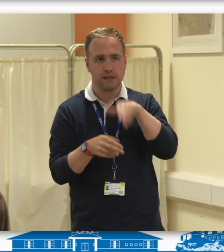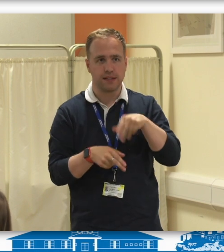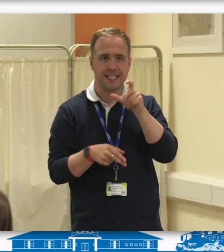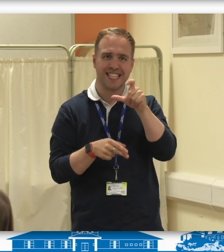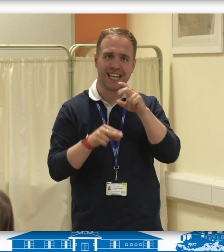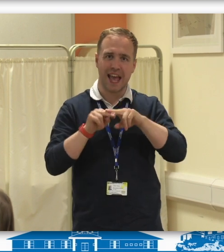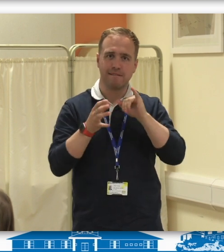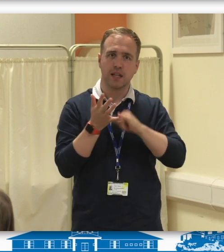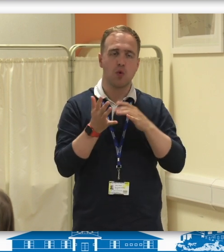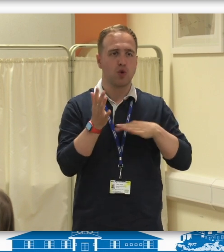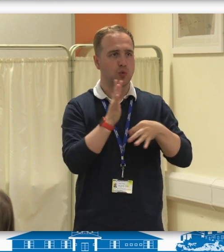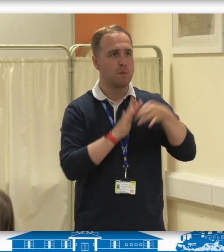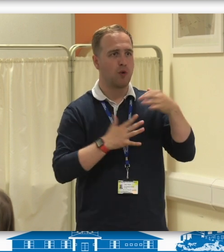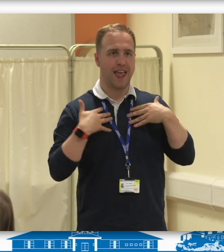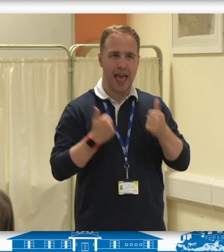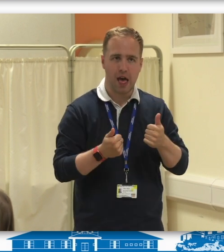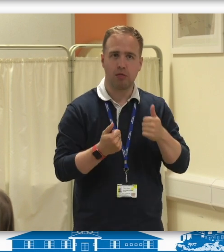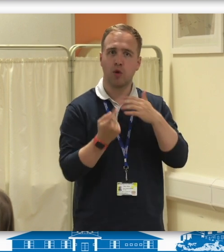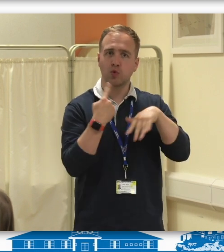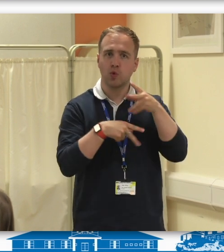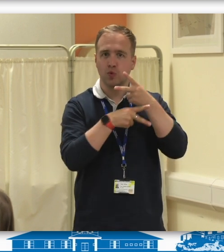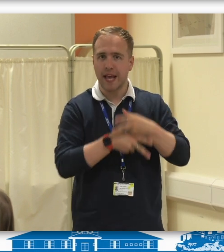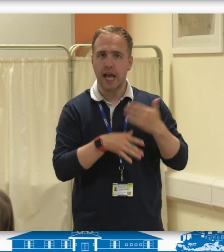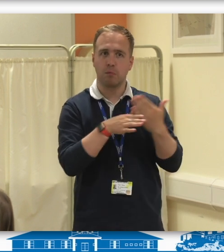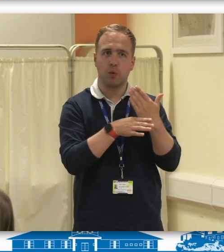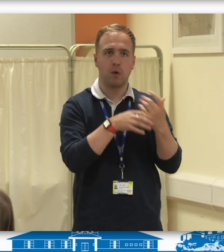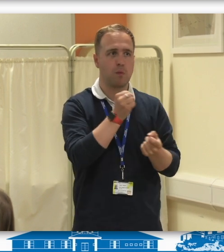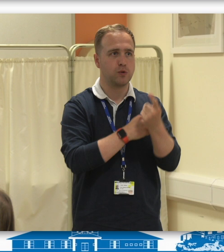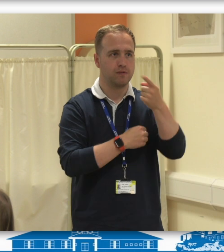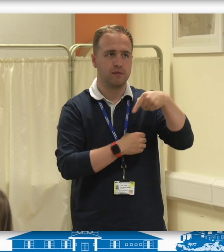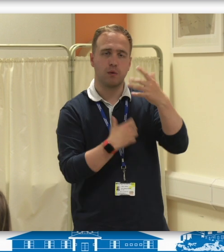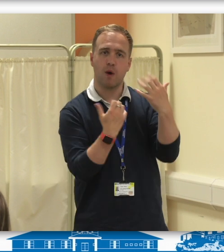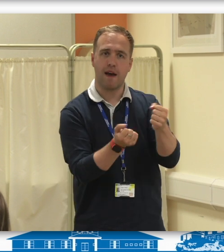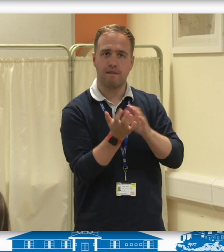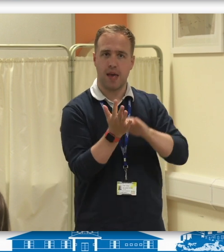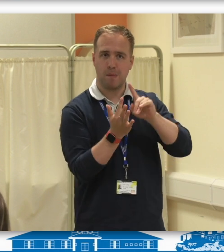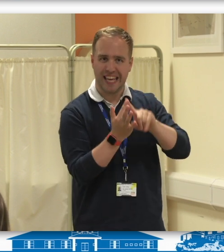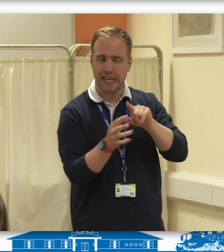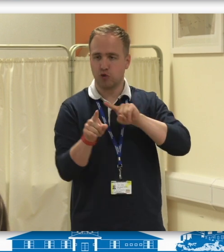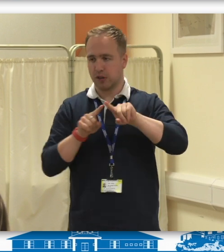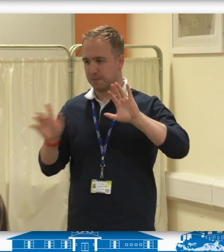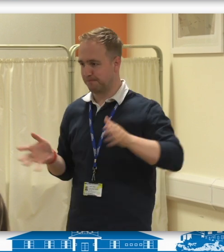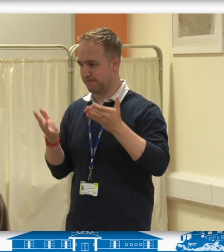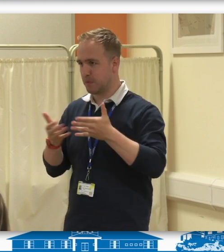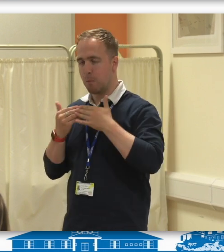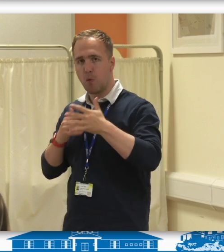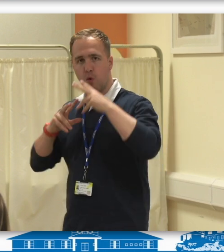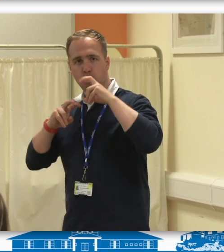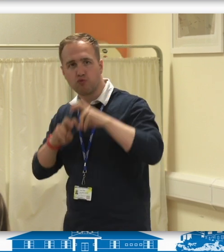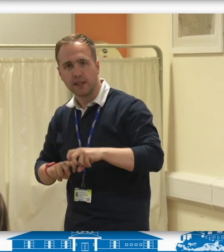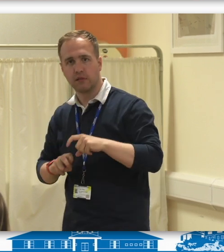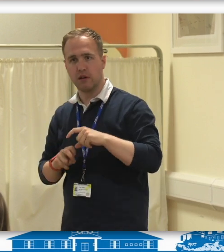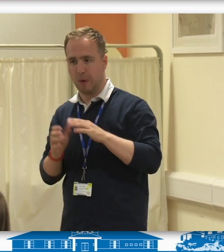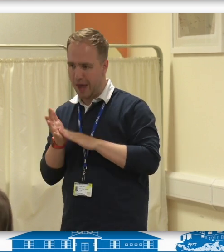care, education and employment opportunities for people with ME and encourage biomedical research into the cause and treatment of